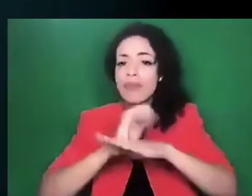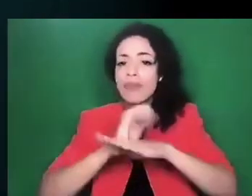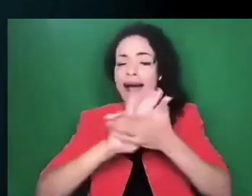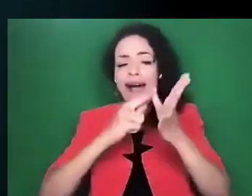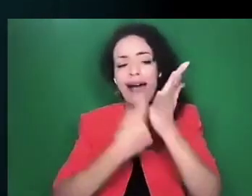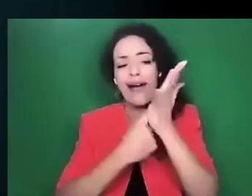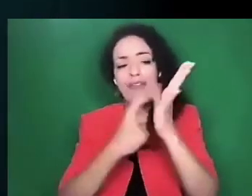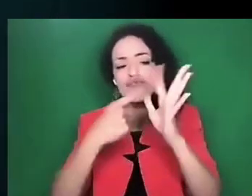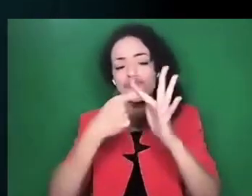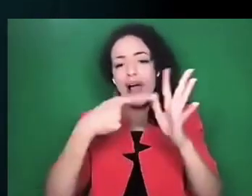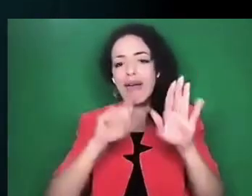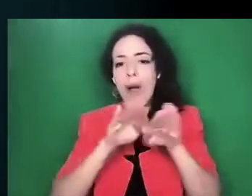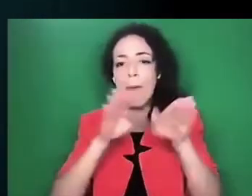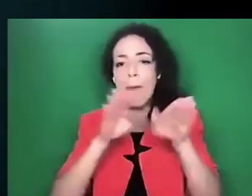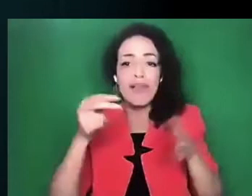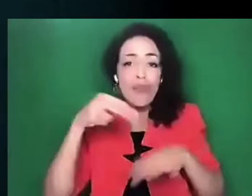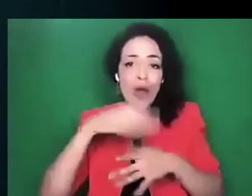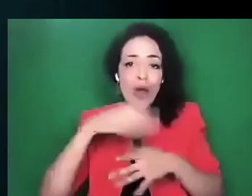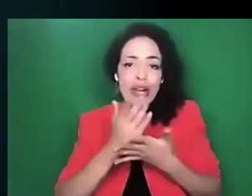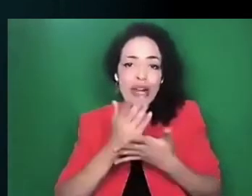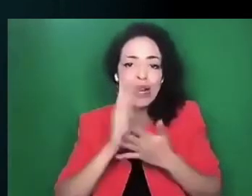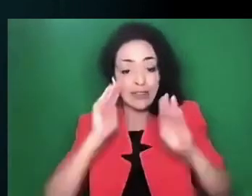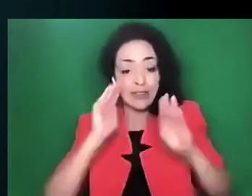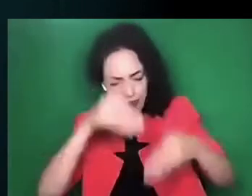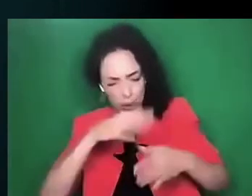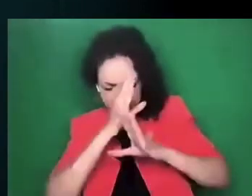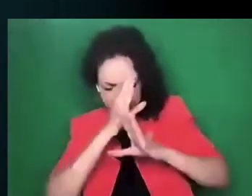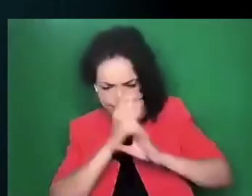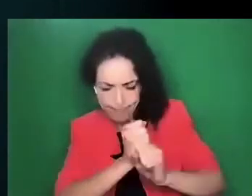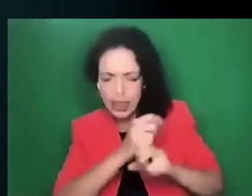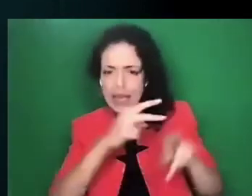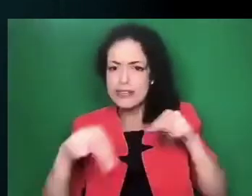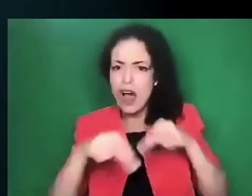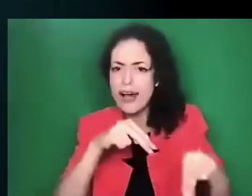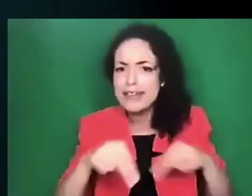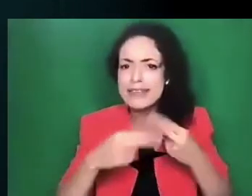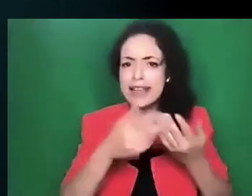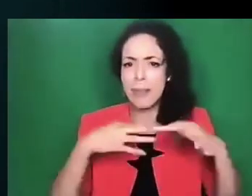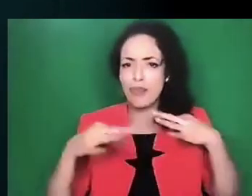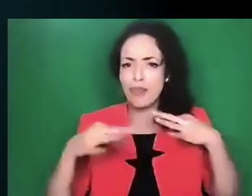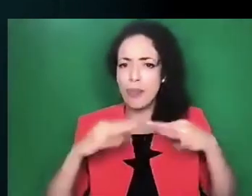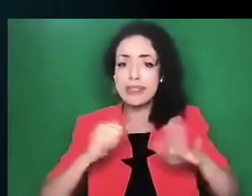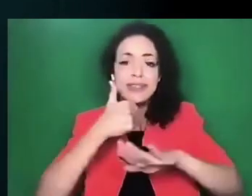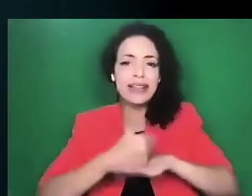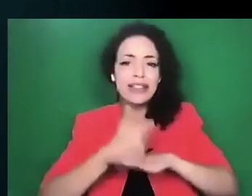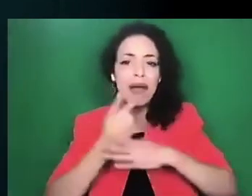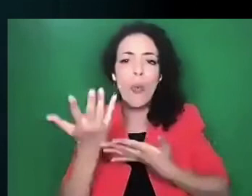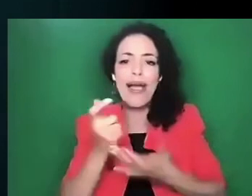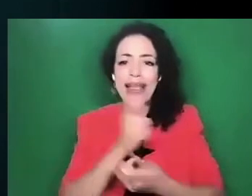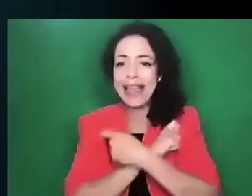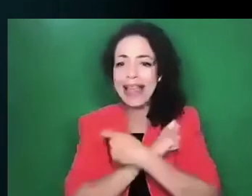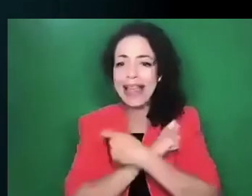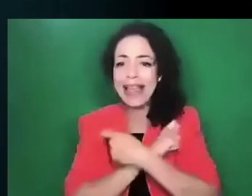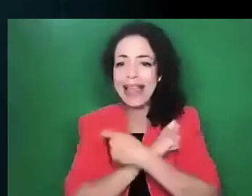and choreography founded in Egypt more than 15 years ago. He's also the co-founder of Wizara, a